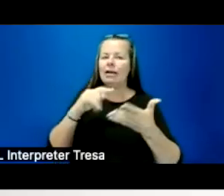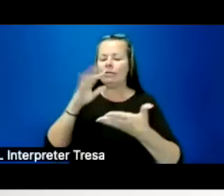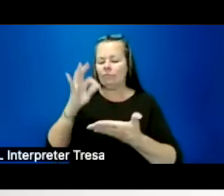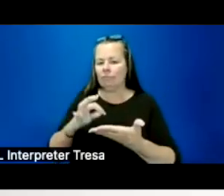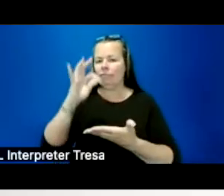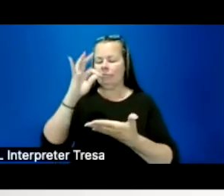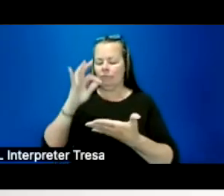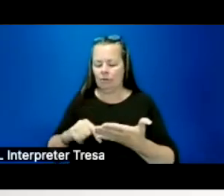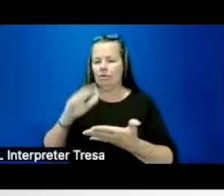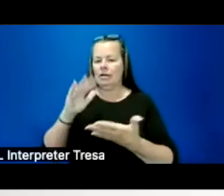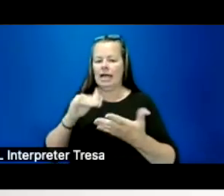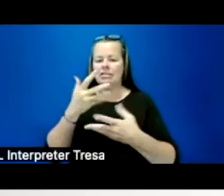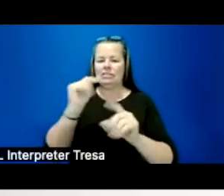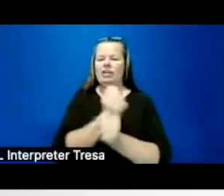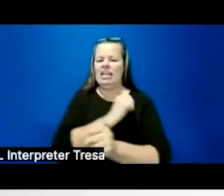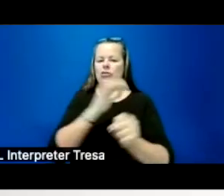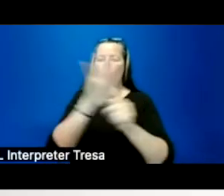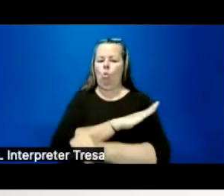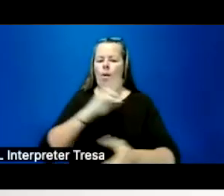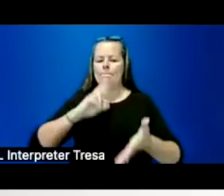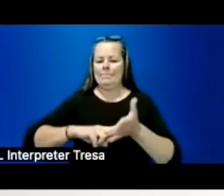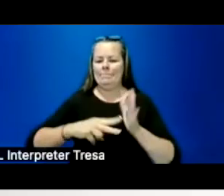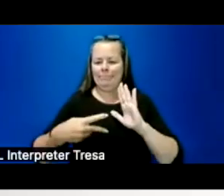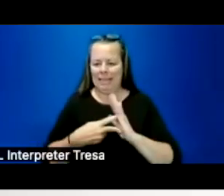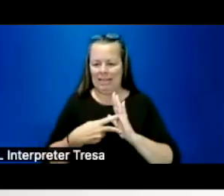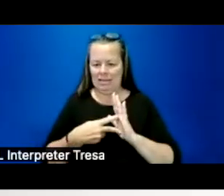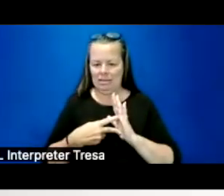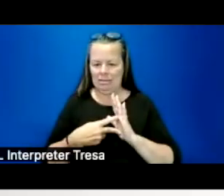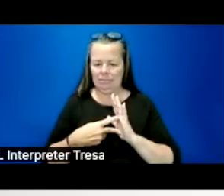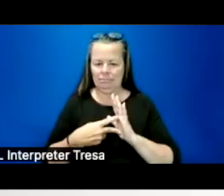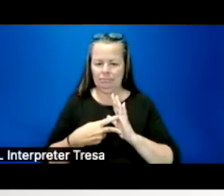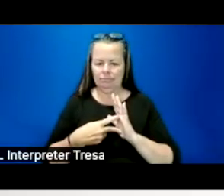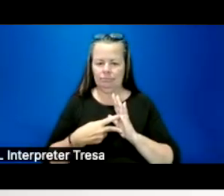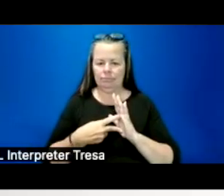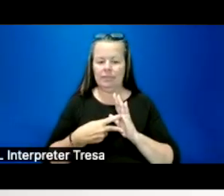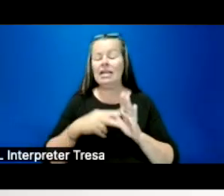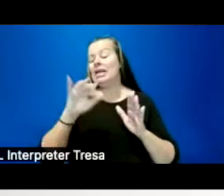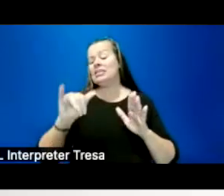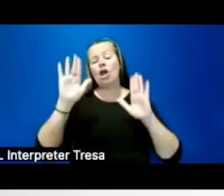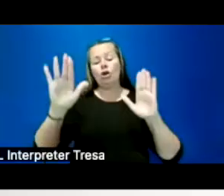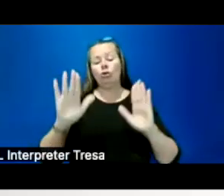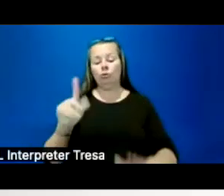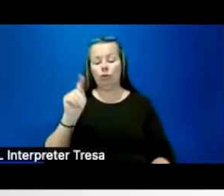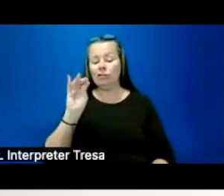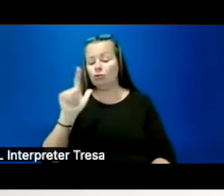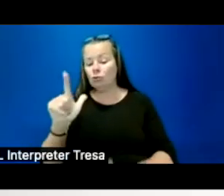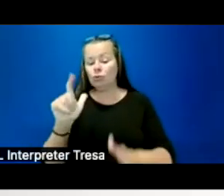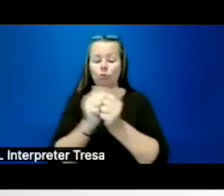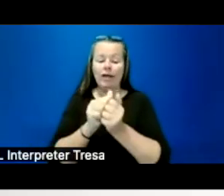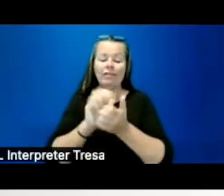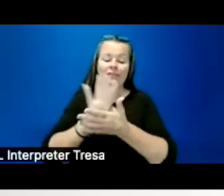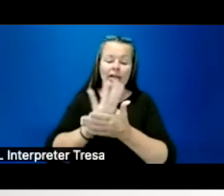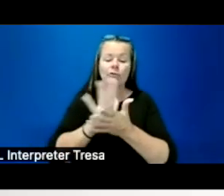whole meaning about it, right? Of course, it's a great tool, and all videos, please, with captions, with subtitles, with